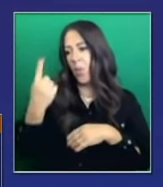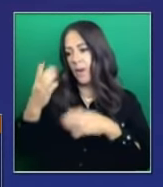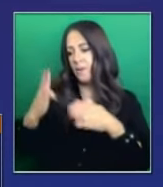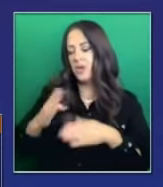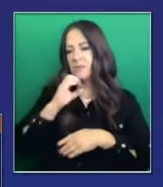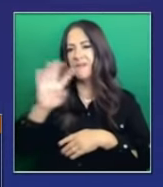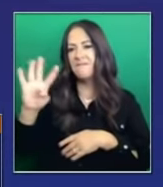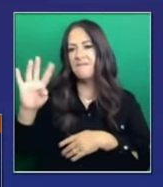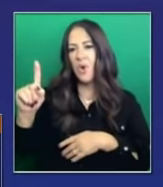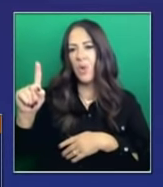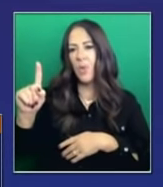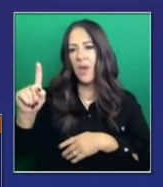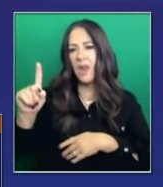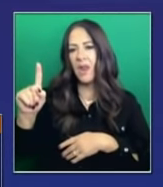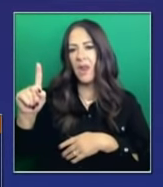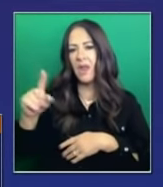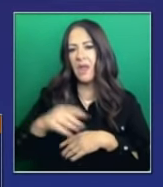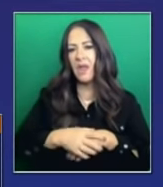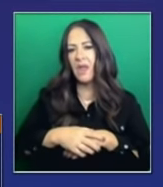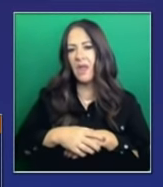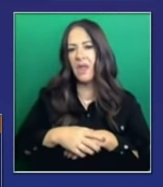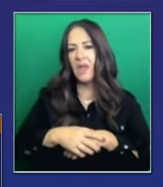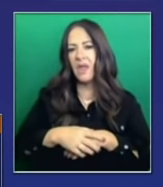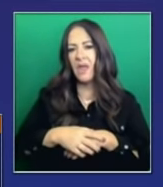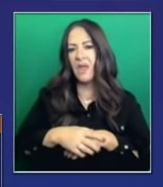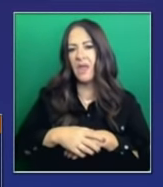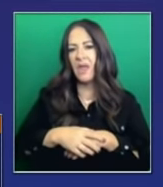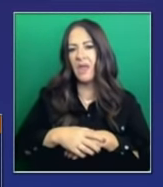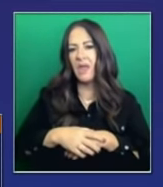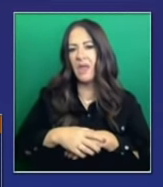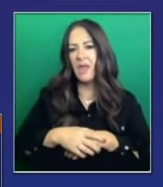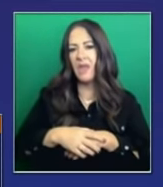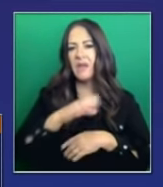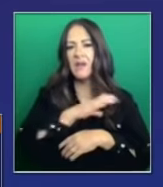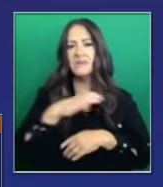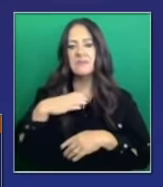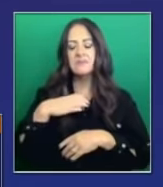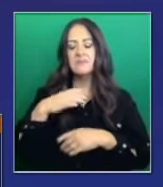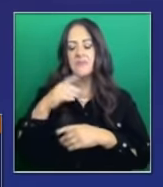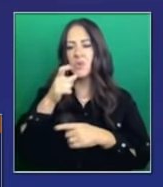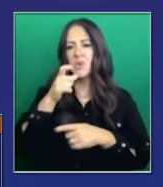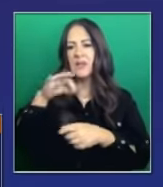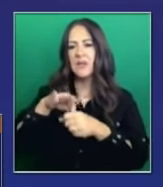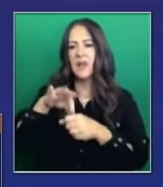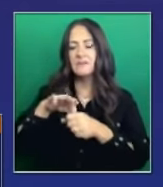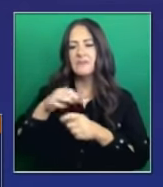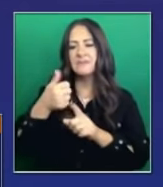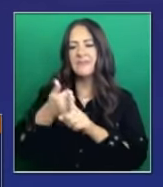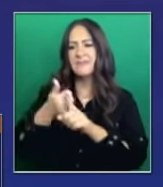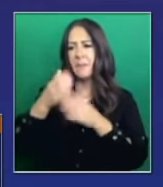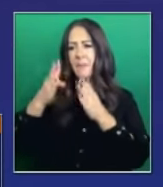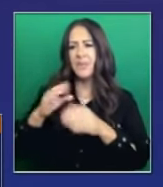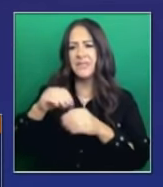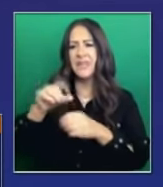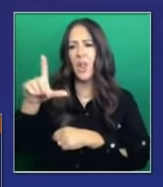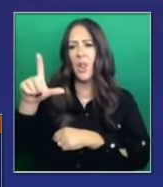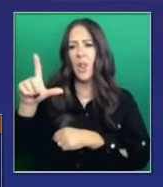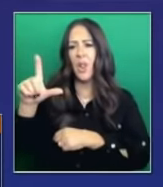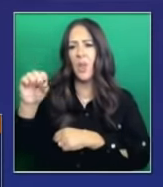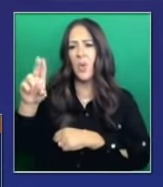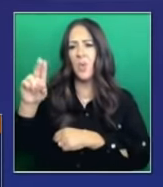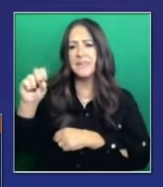a congressional aspirin. He was actually congressional-elect, a congressman-elect in Louisiana, 41 years old, announced yesterday.